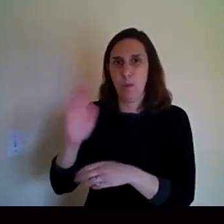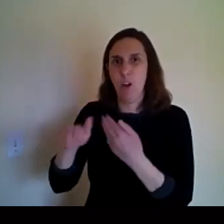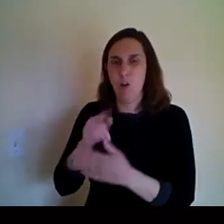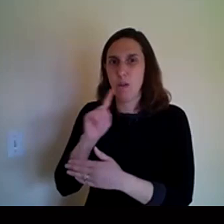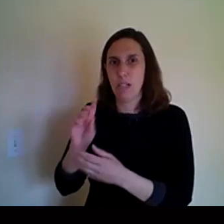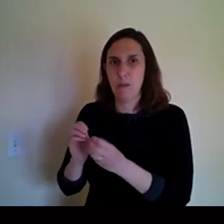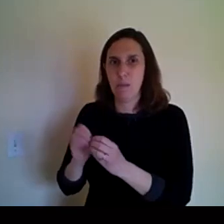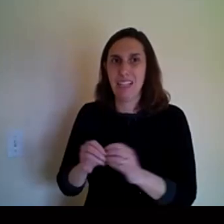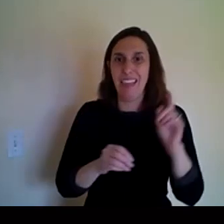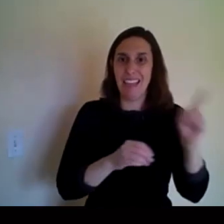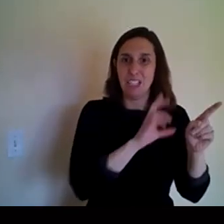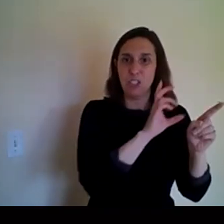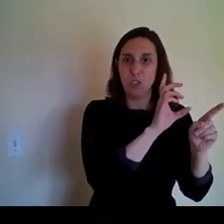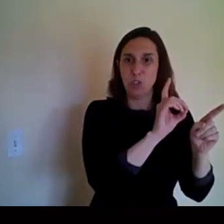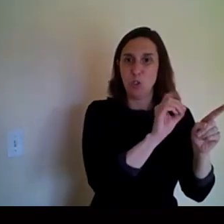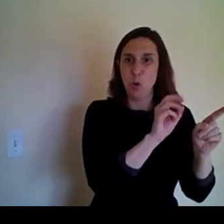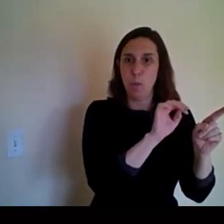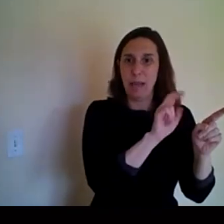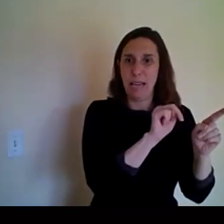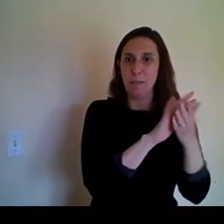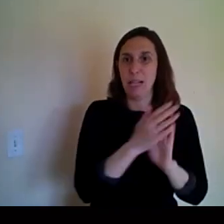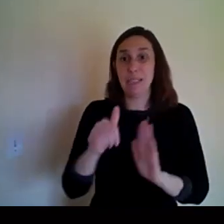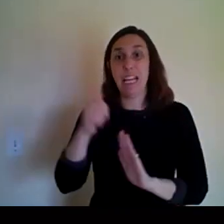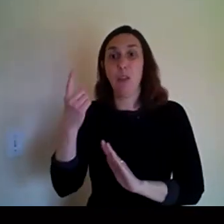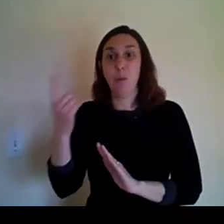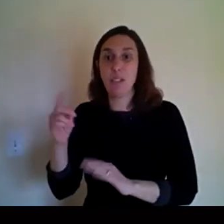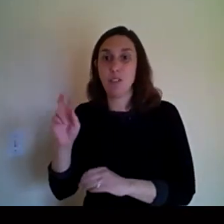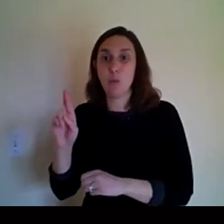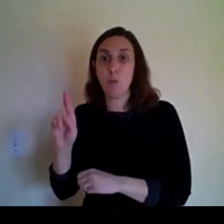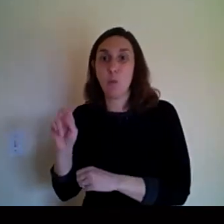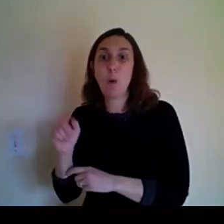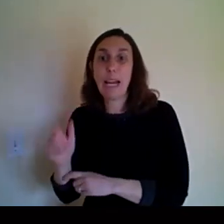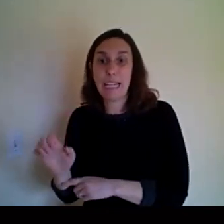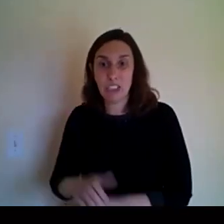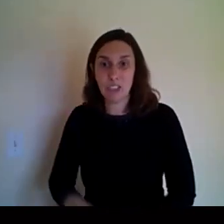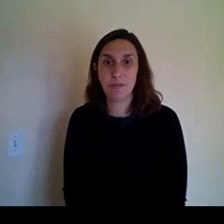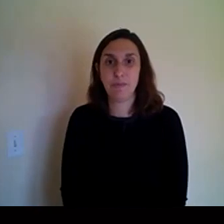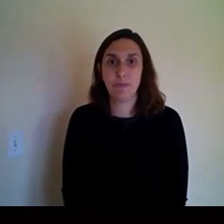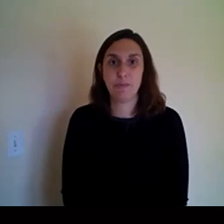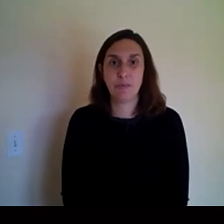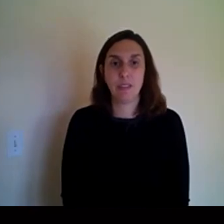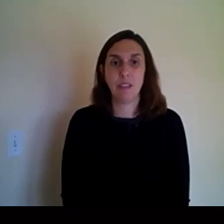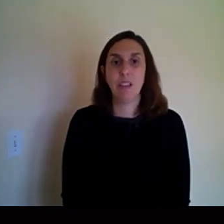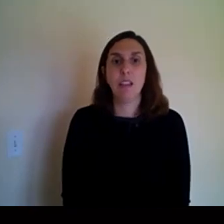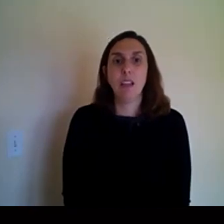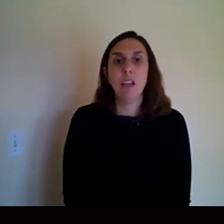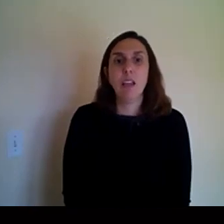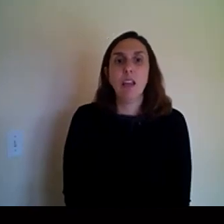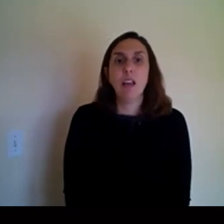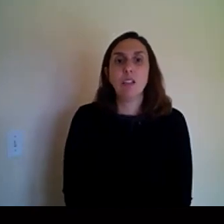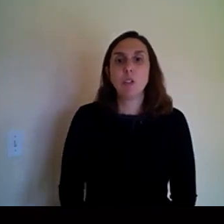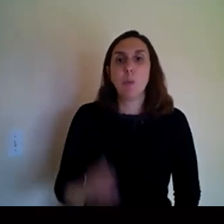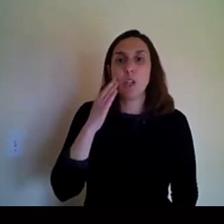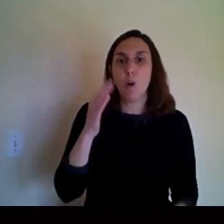becomes this one's range. Well, we know that a line is an odd function, and an